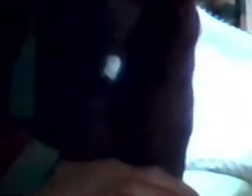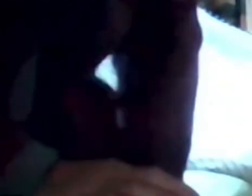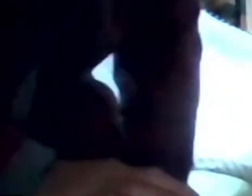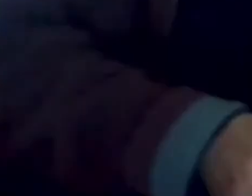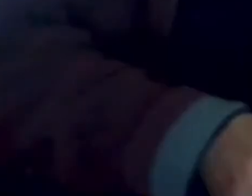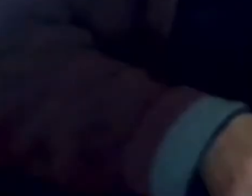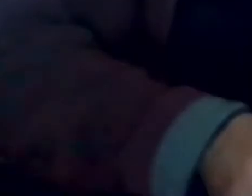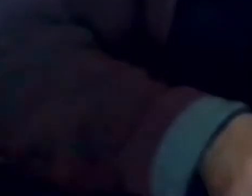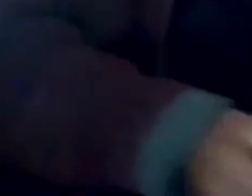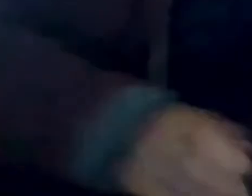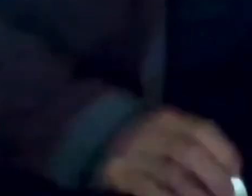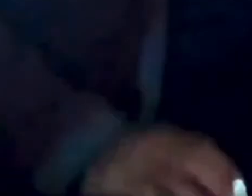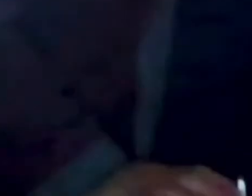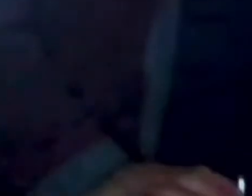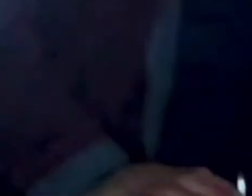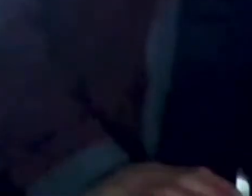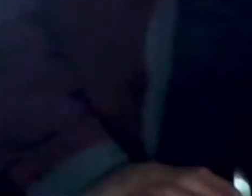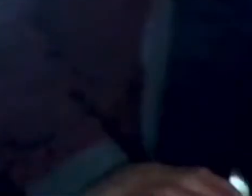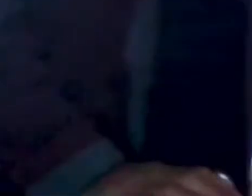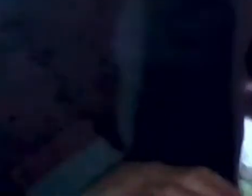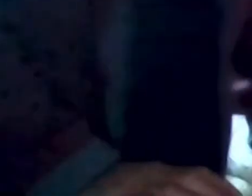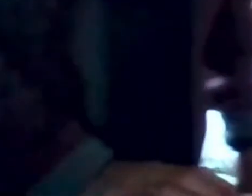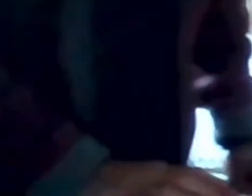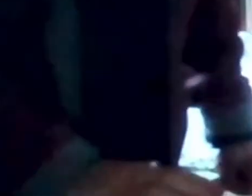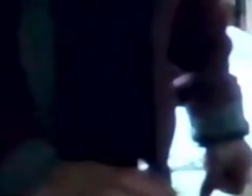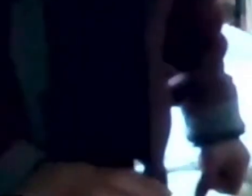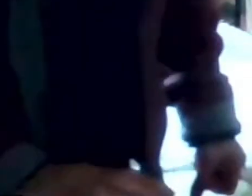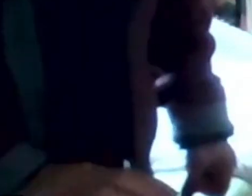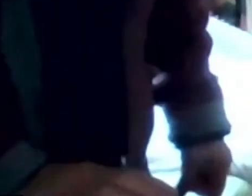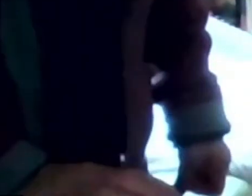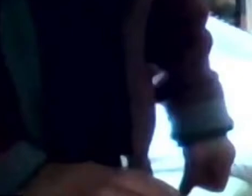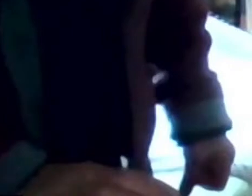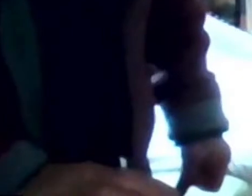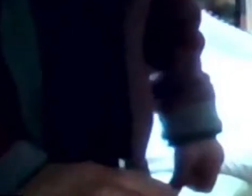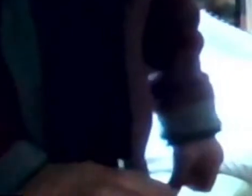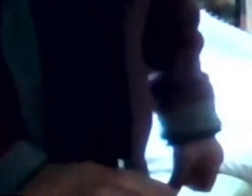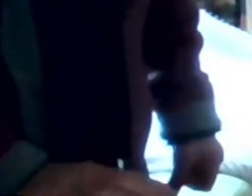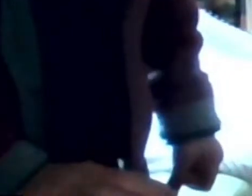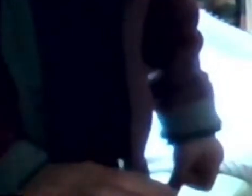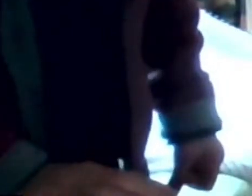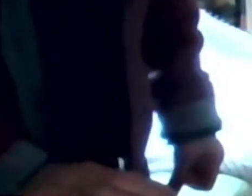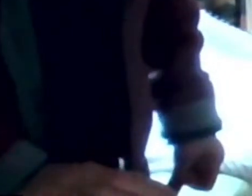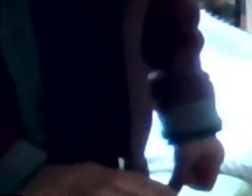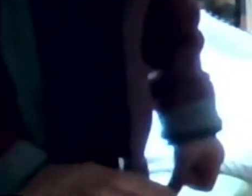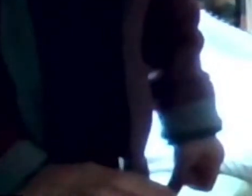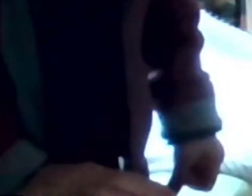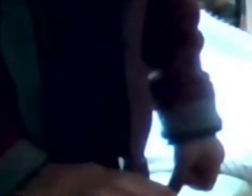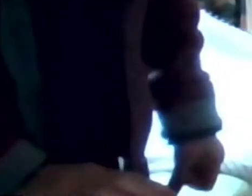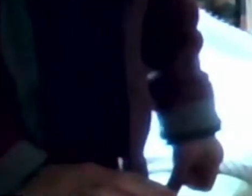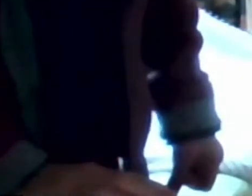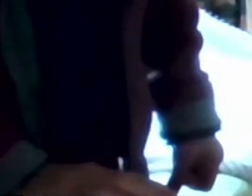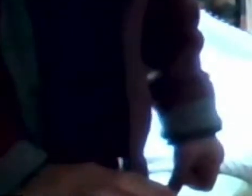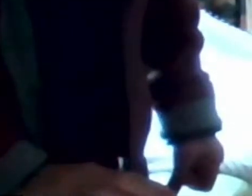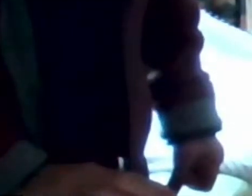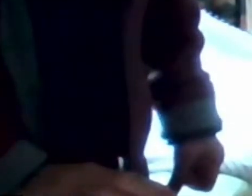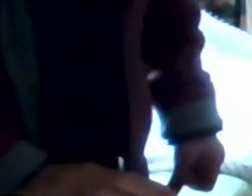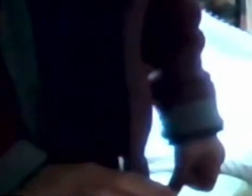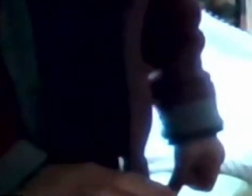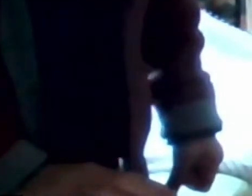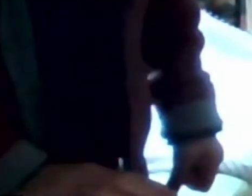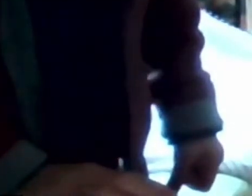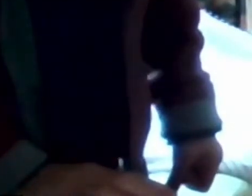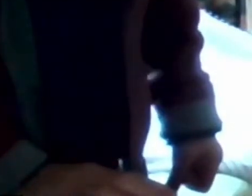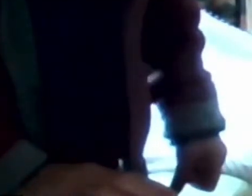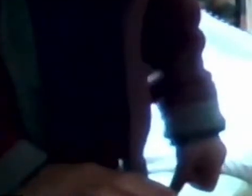neurodiversity. Government has been very ableist in their thinking. They should include